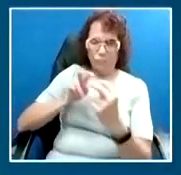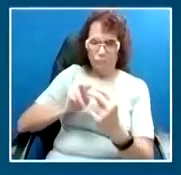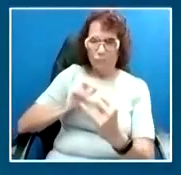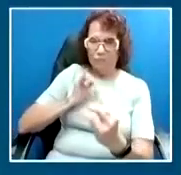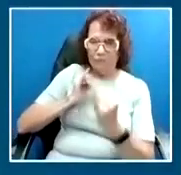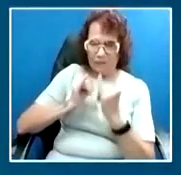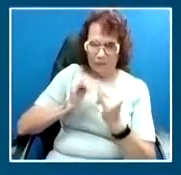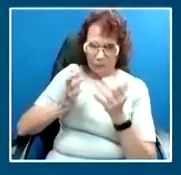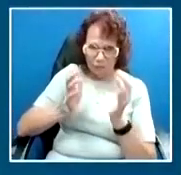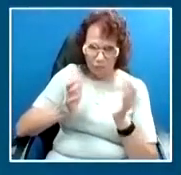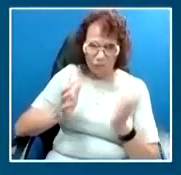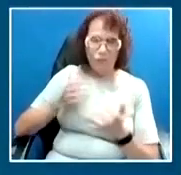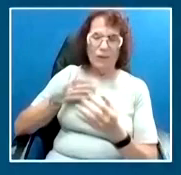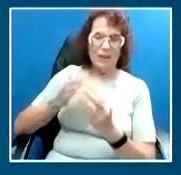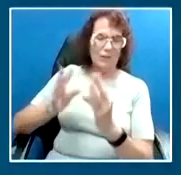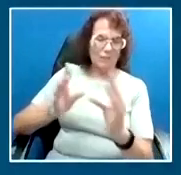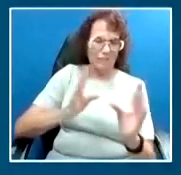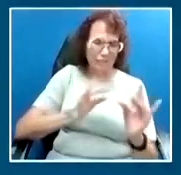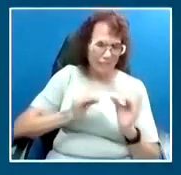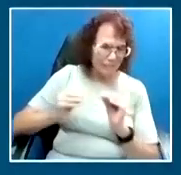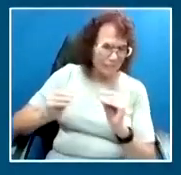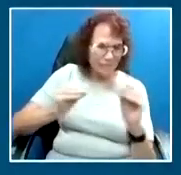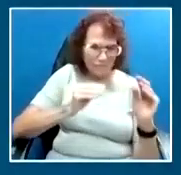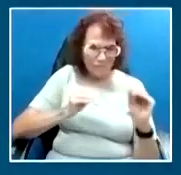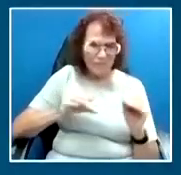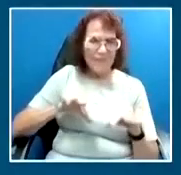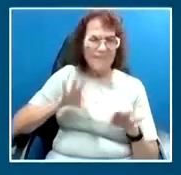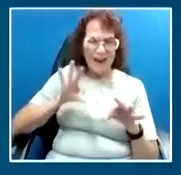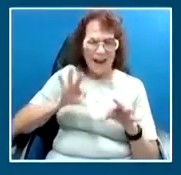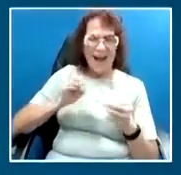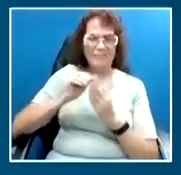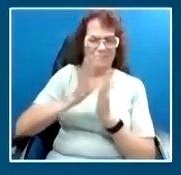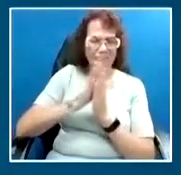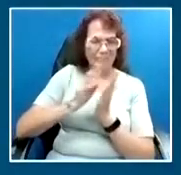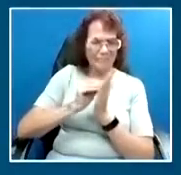This evidence will be made available to the public along with the report.